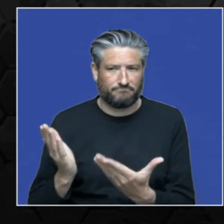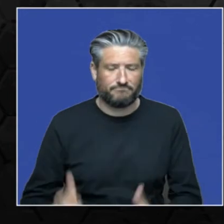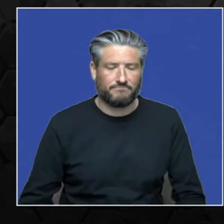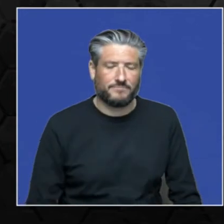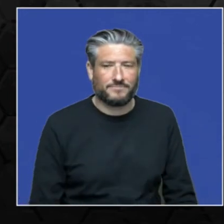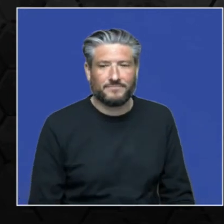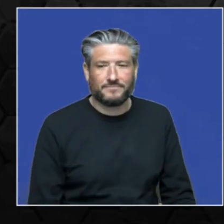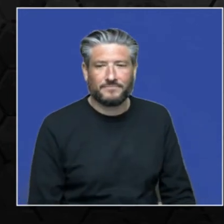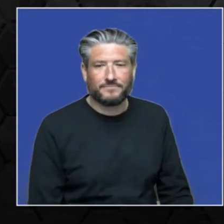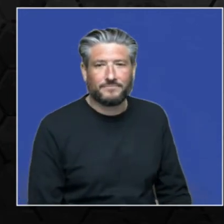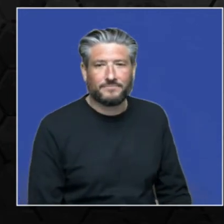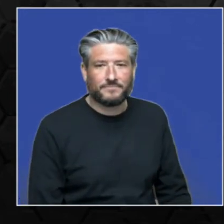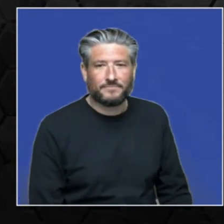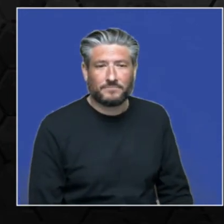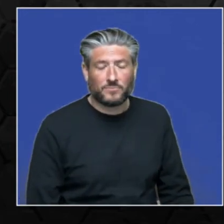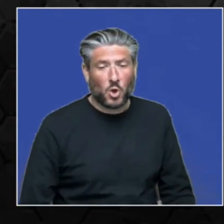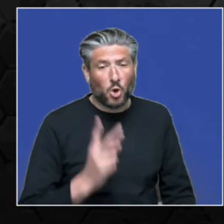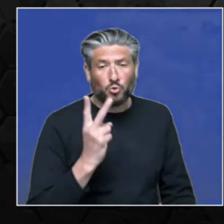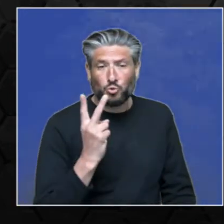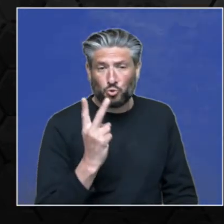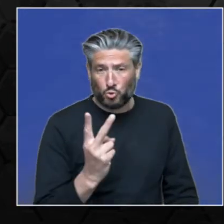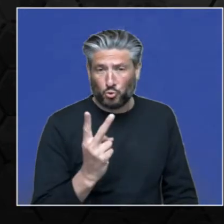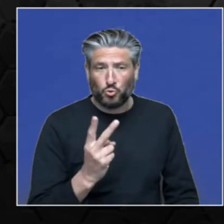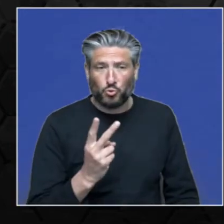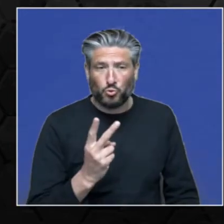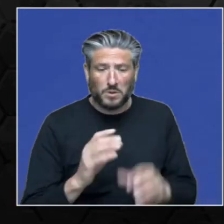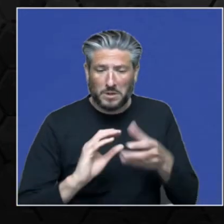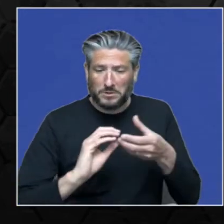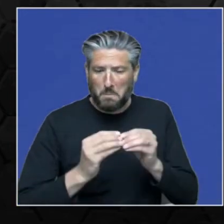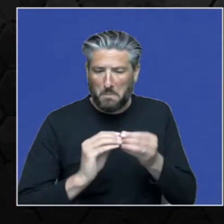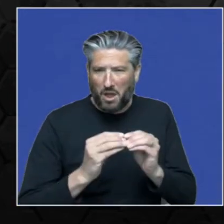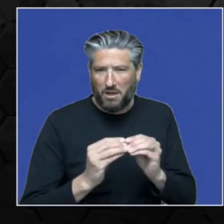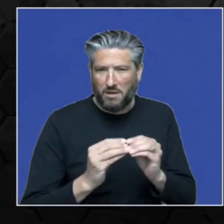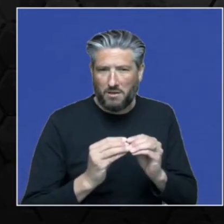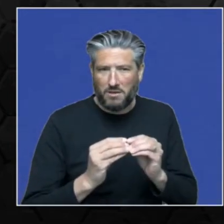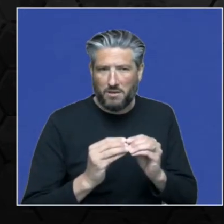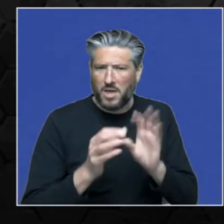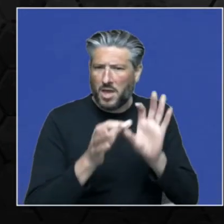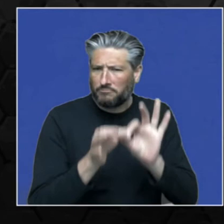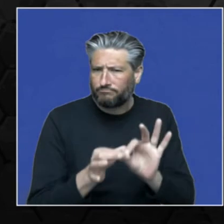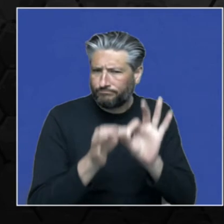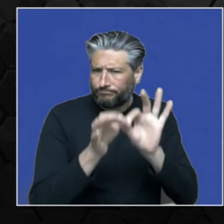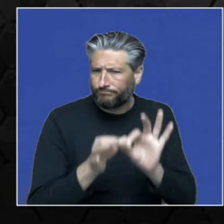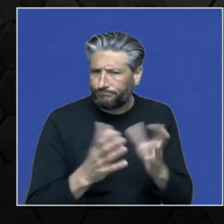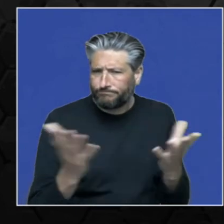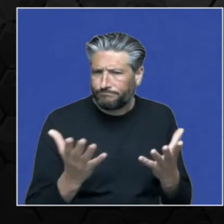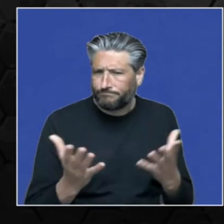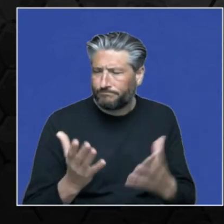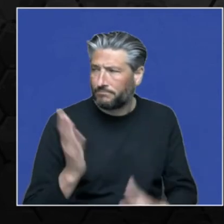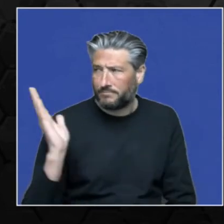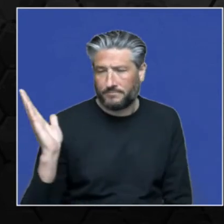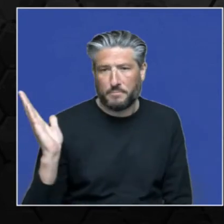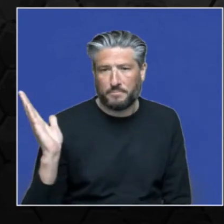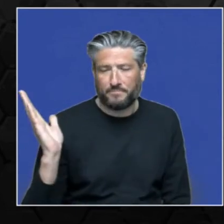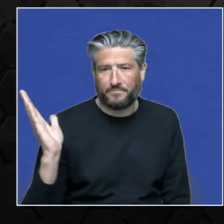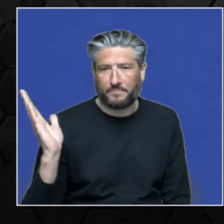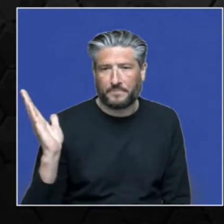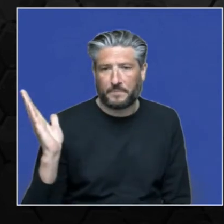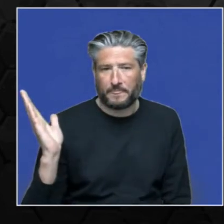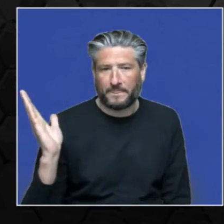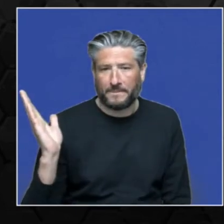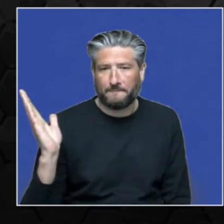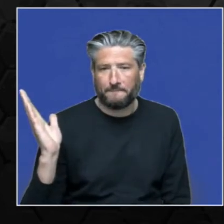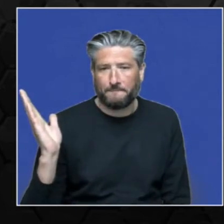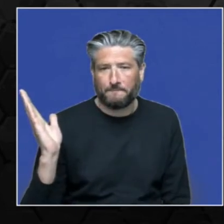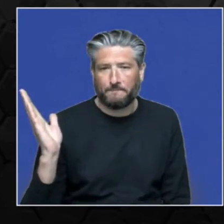between two variables or factors by fitting a continuous straight line into the data. The line is